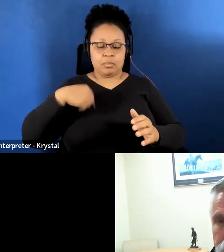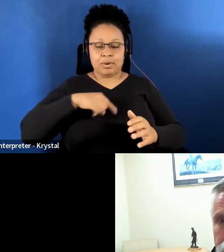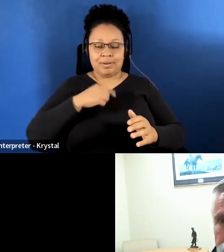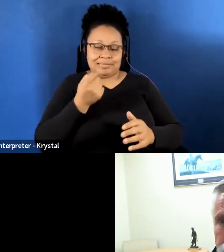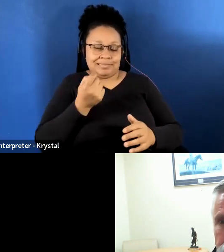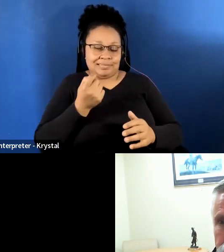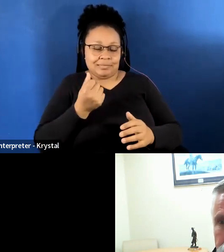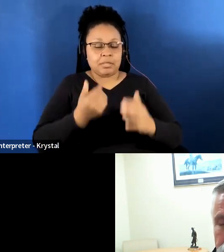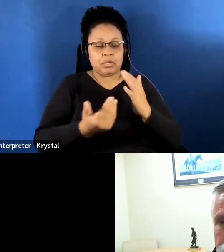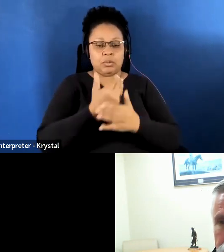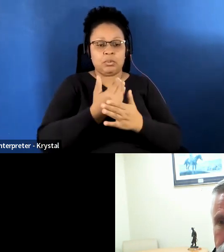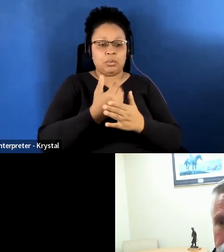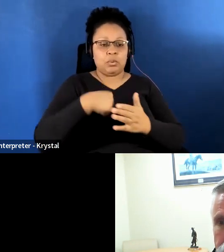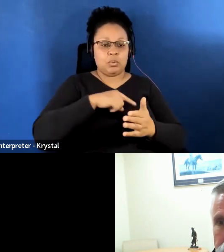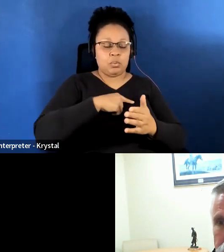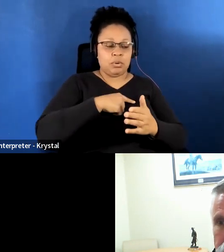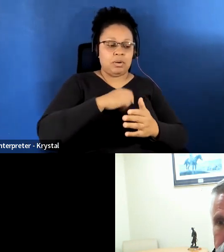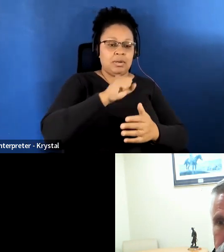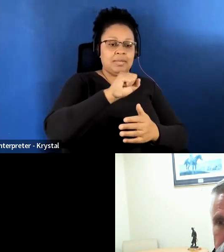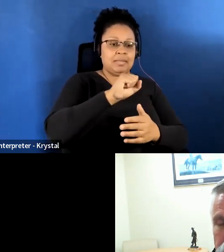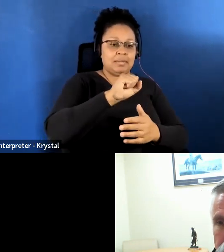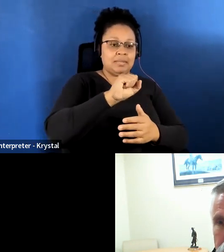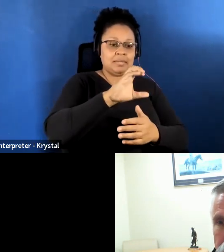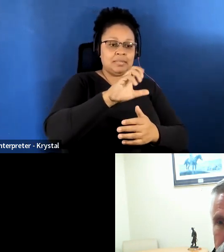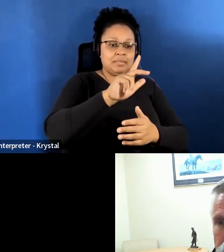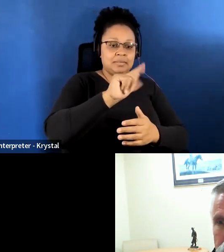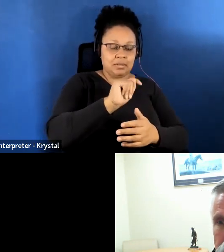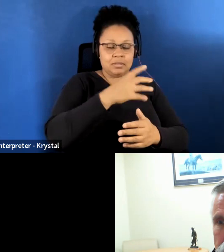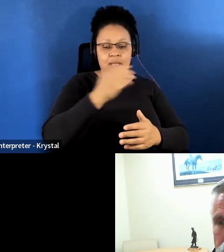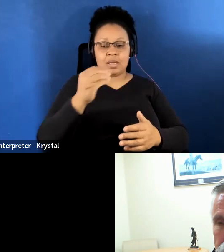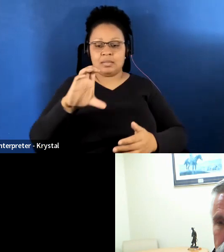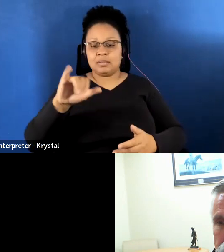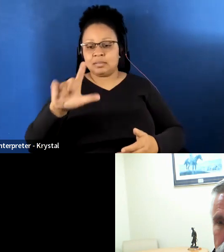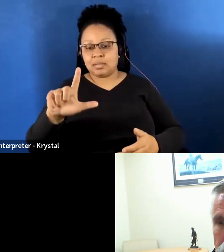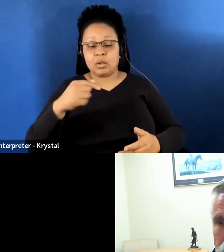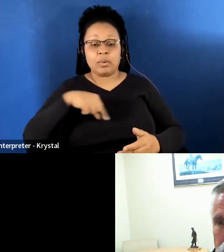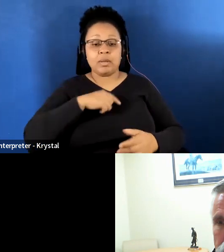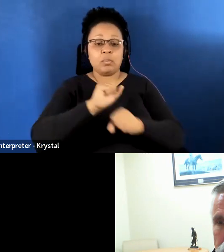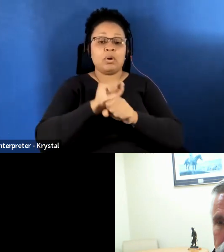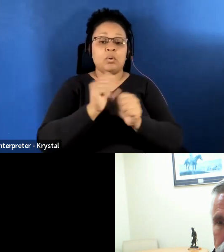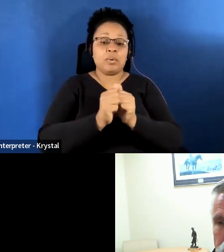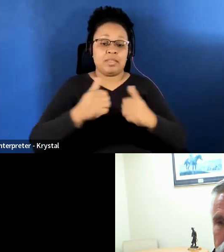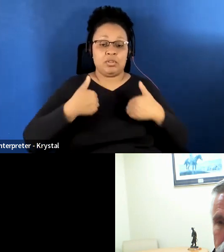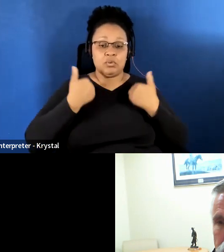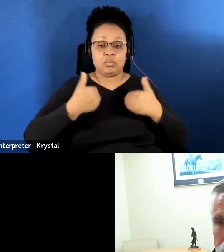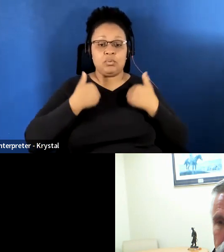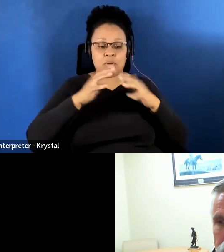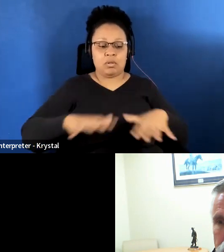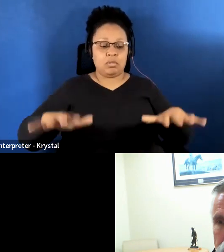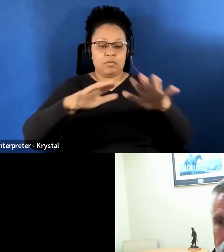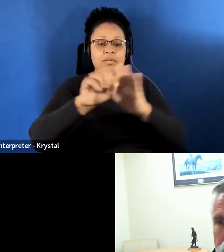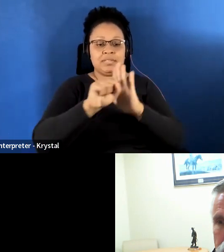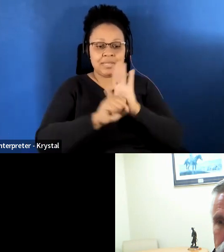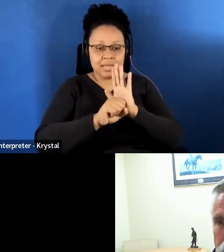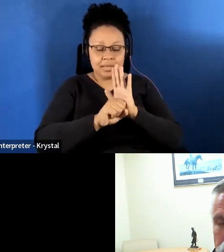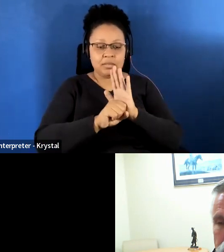of a cross between a silk and a SIL because we work with youth across the state. A lot of the board does the programming because we are in the